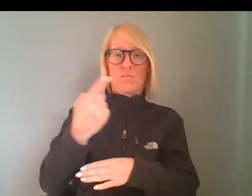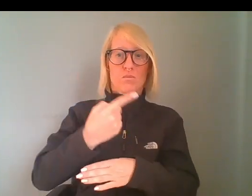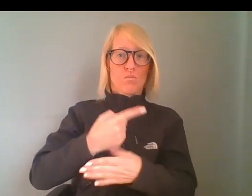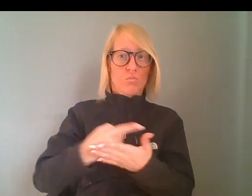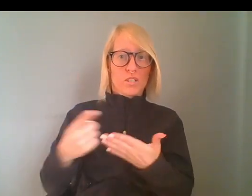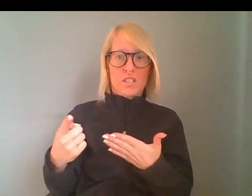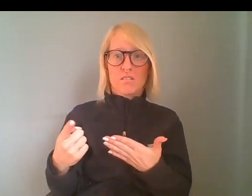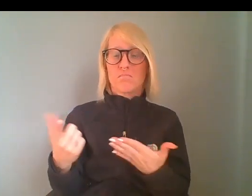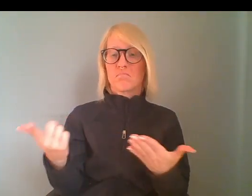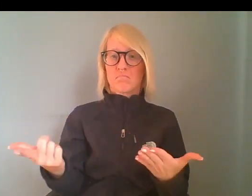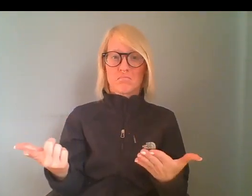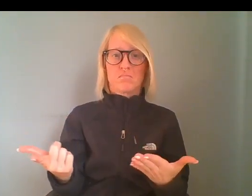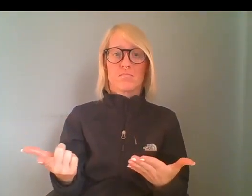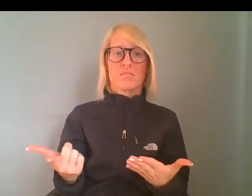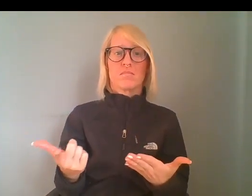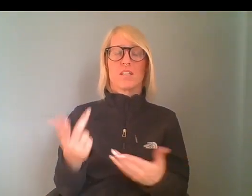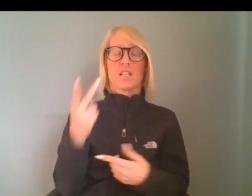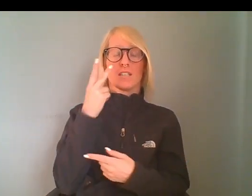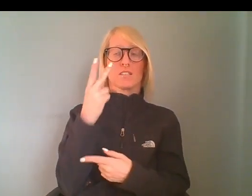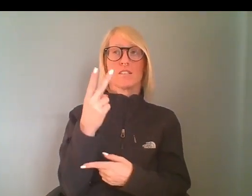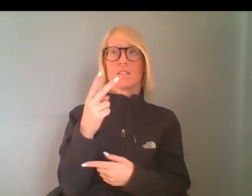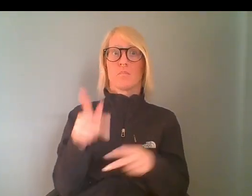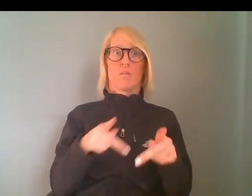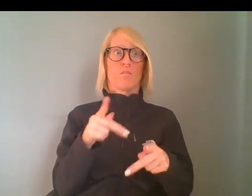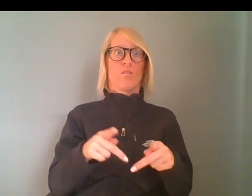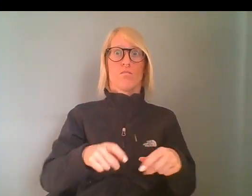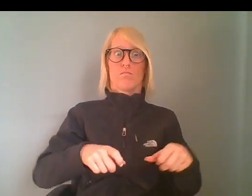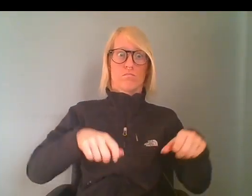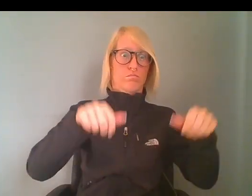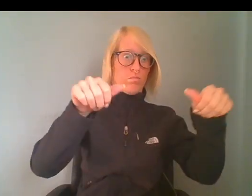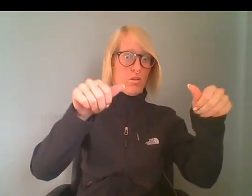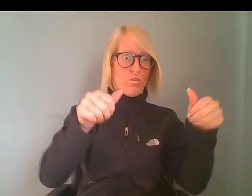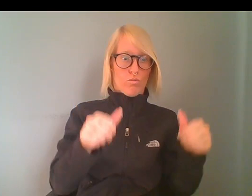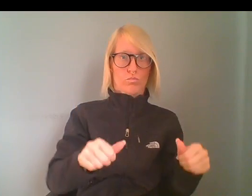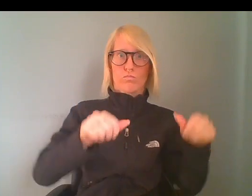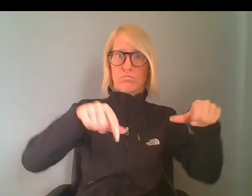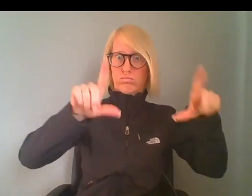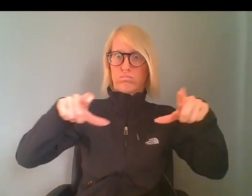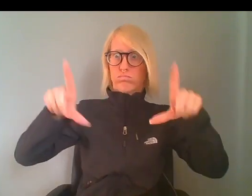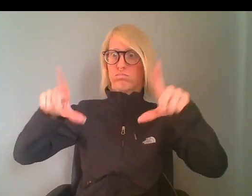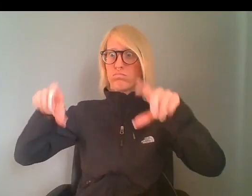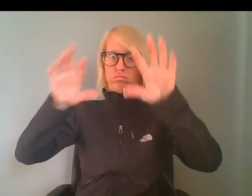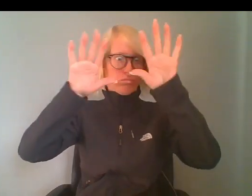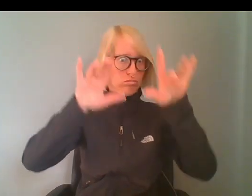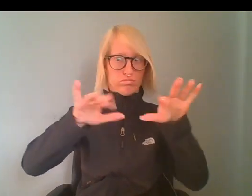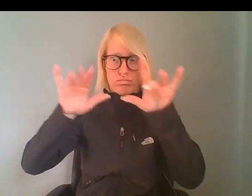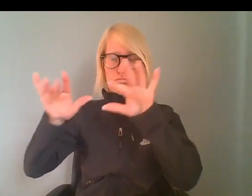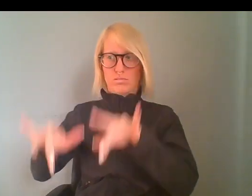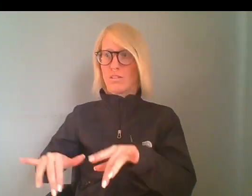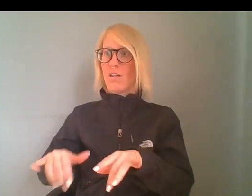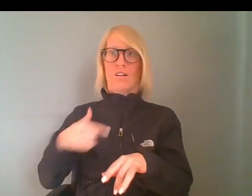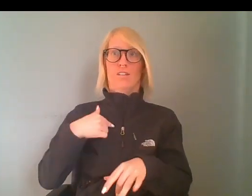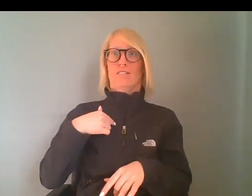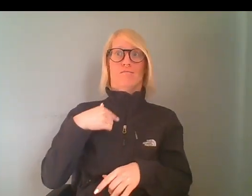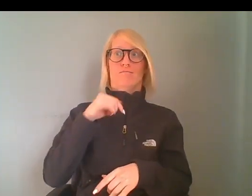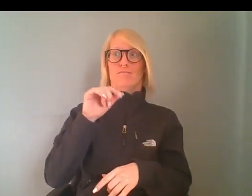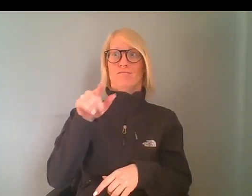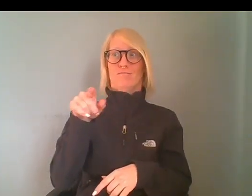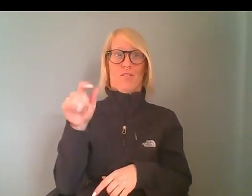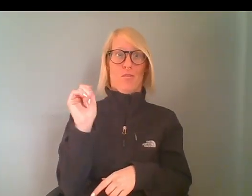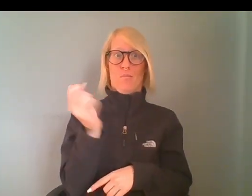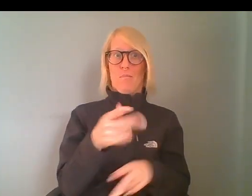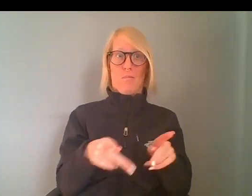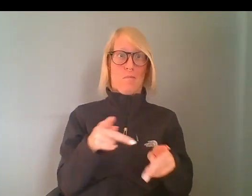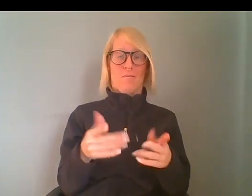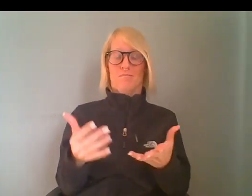they sleep or have any kind of personal life. I'm really amazed at some of the things that people put out there. And other people that do have a personal